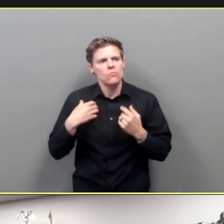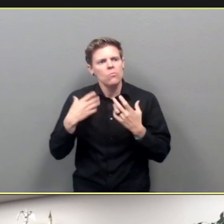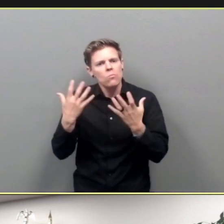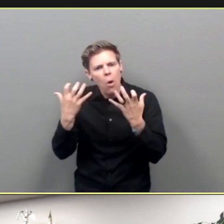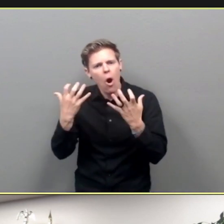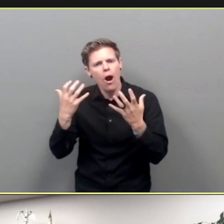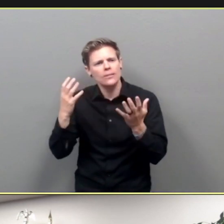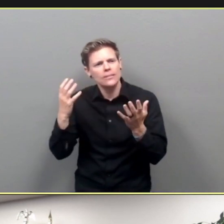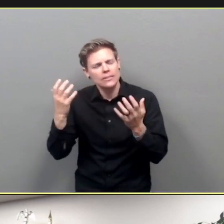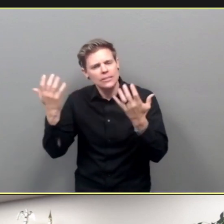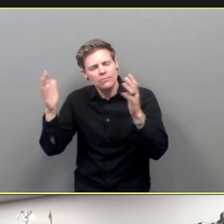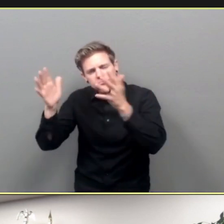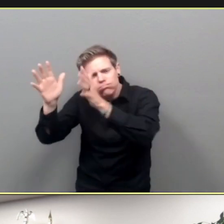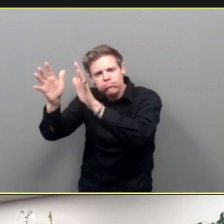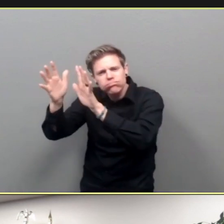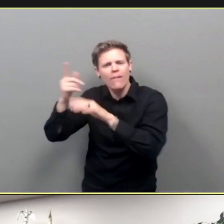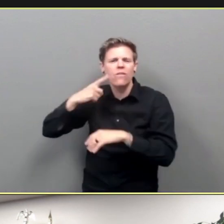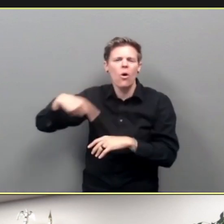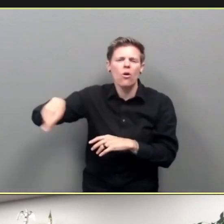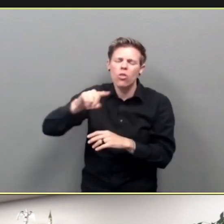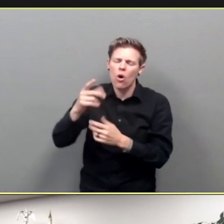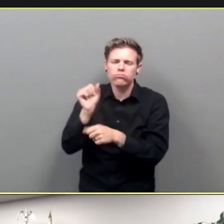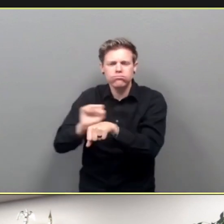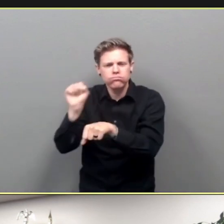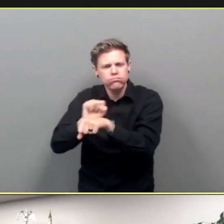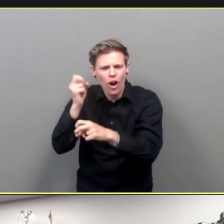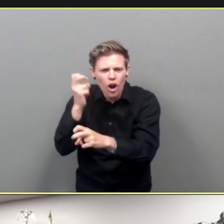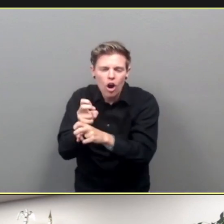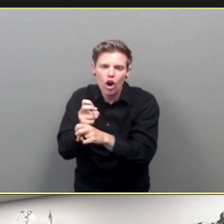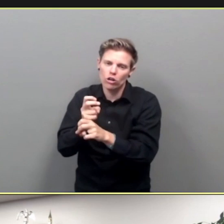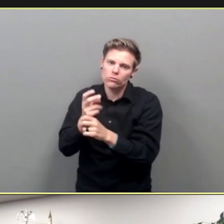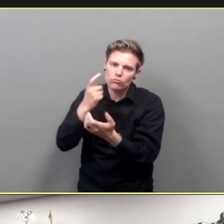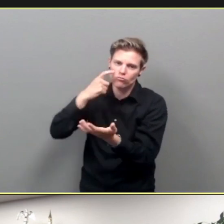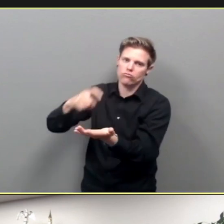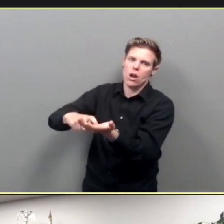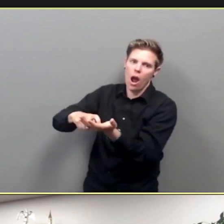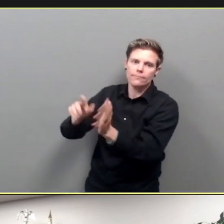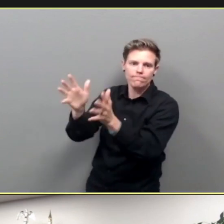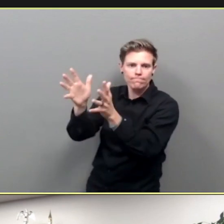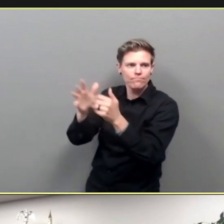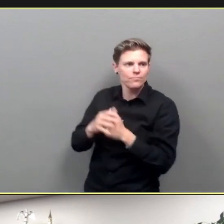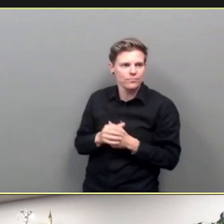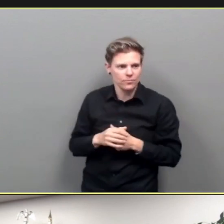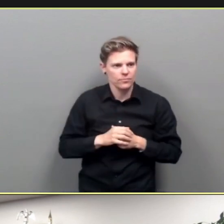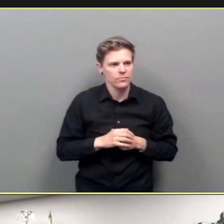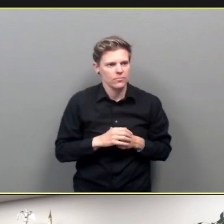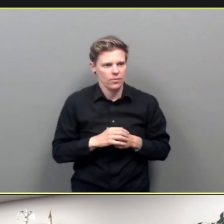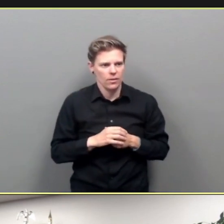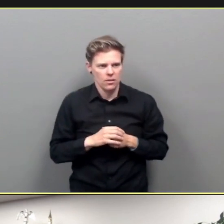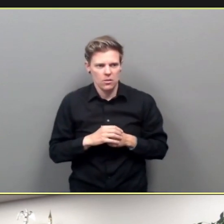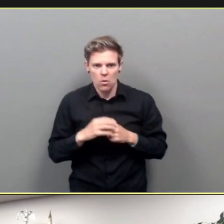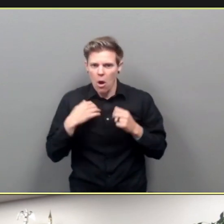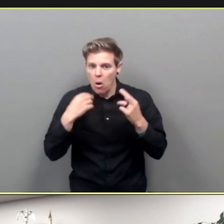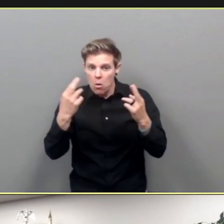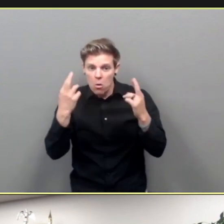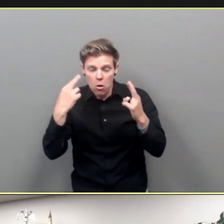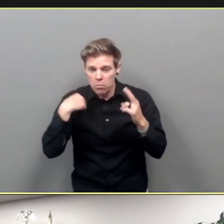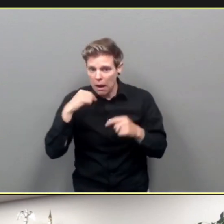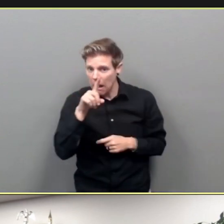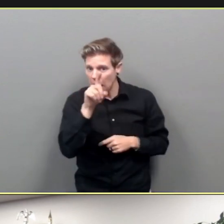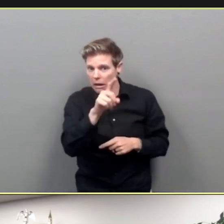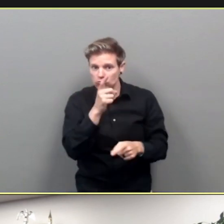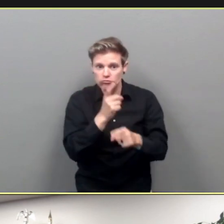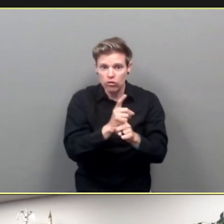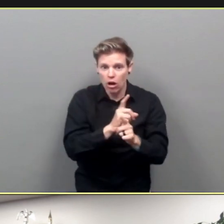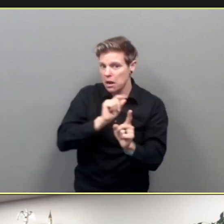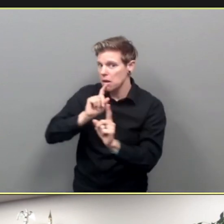Thanks. Thank you so much. Brittany, I hope that answered the question, but if not, please feel free to type in the chat and we'll make sure to get your follow-up covered